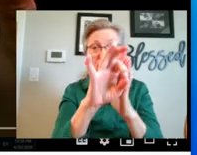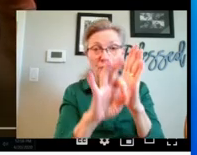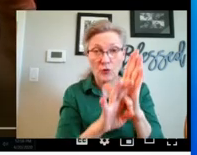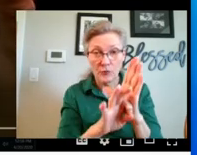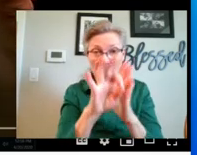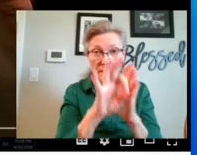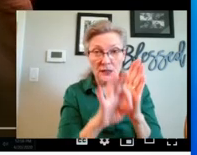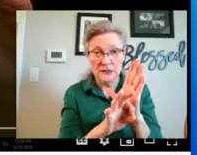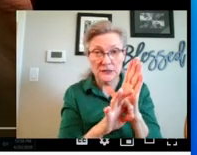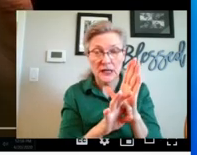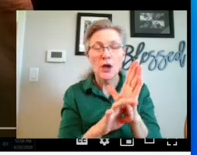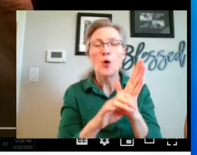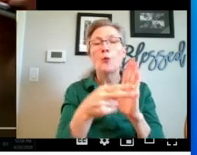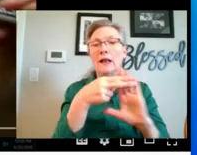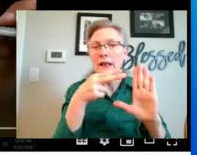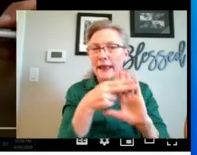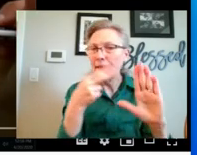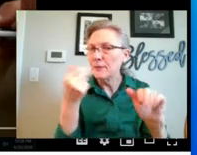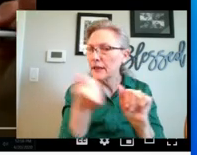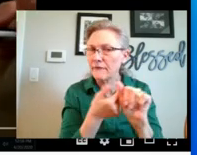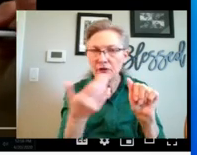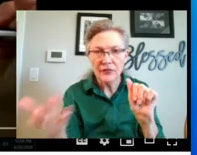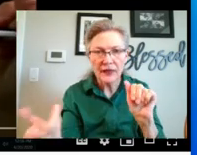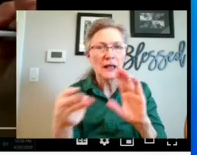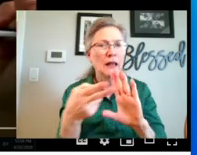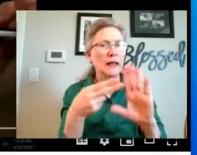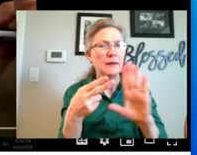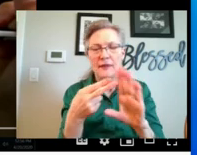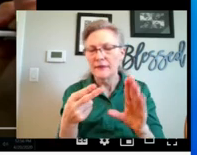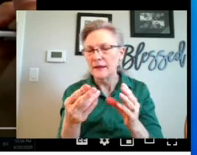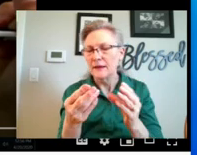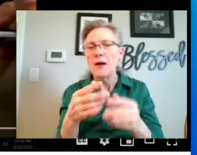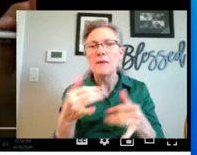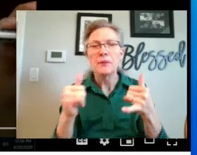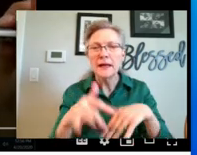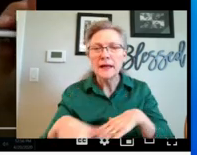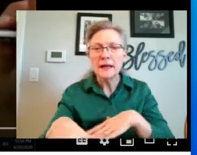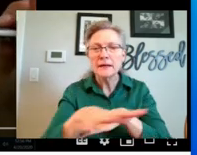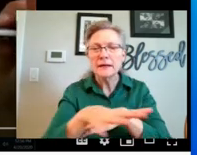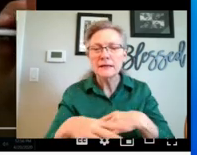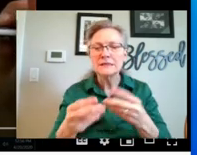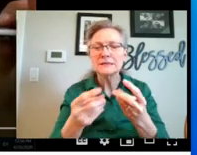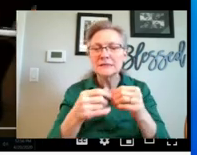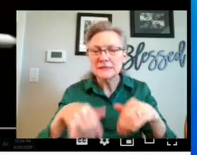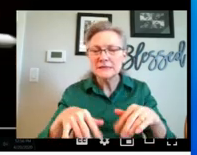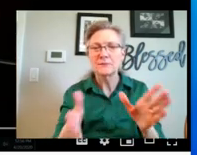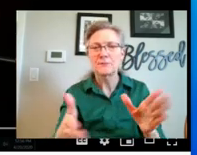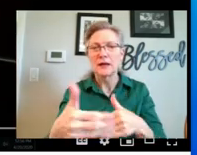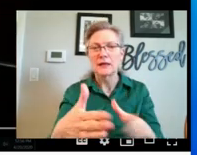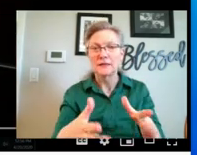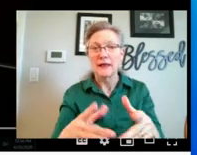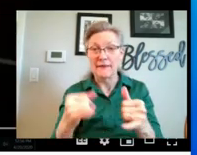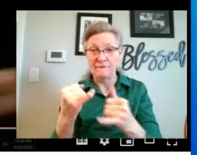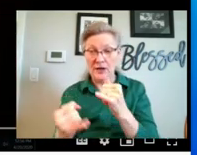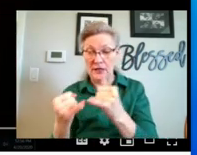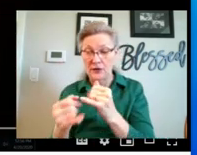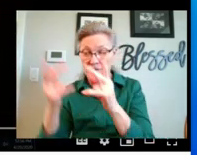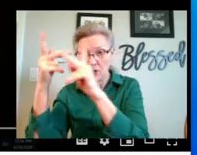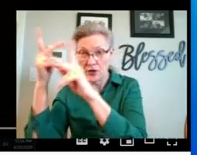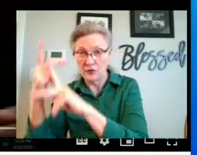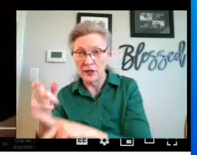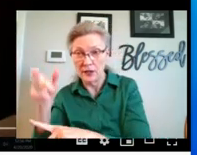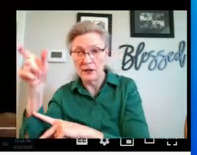go, right? Noting that we were thinking about the playground, then about the sandbox. And then we did our final step off to this side. And